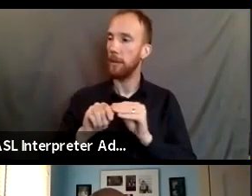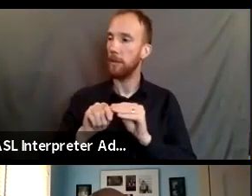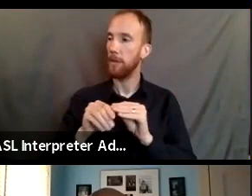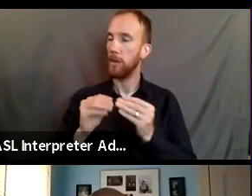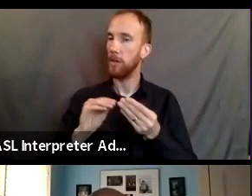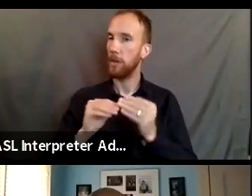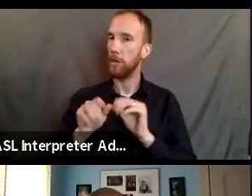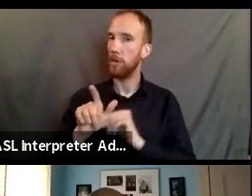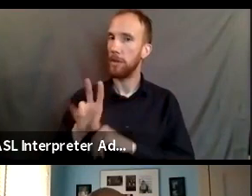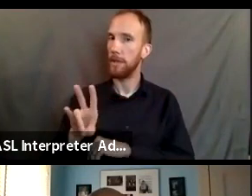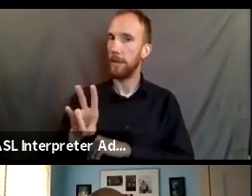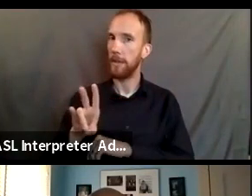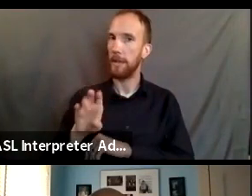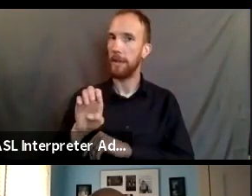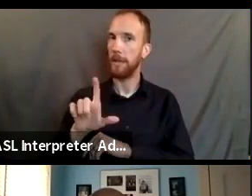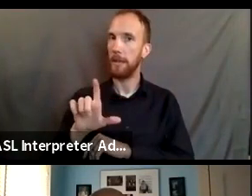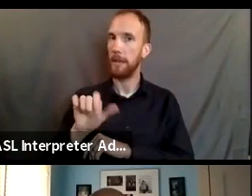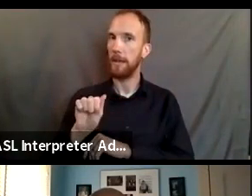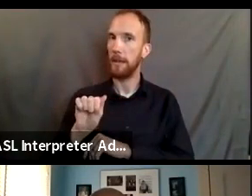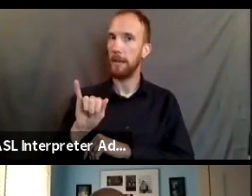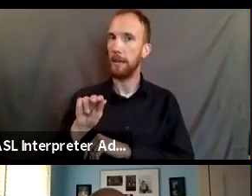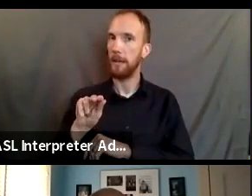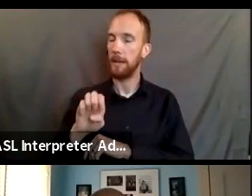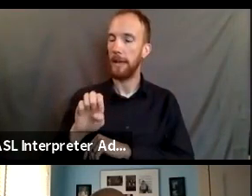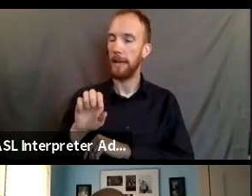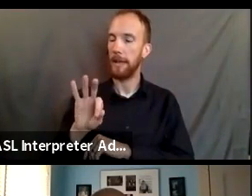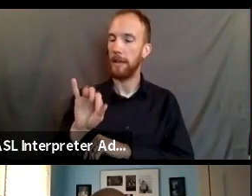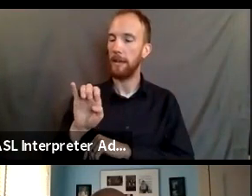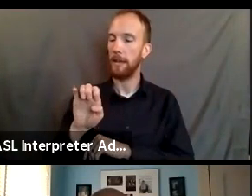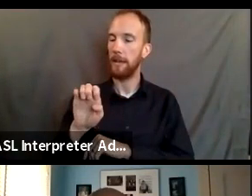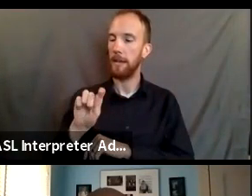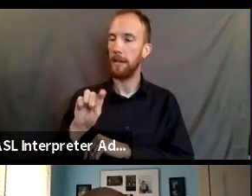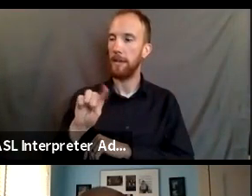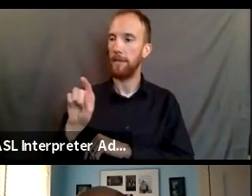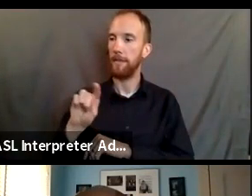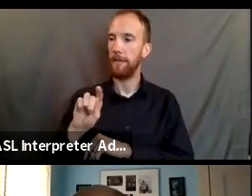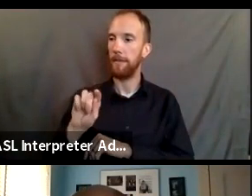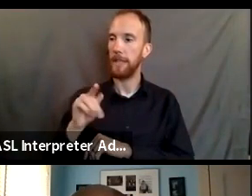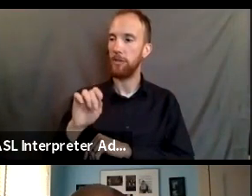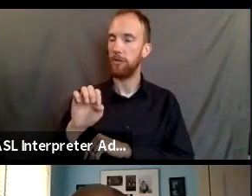elaine fitzgerald followed by speaker 30 kathleen przenowski